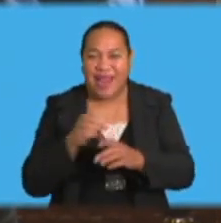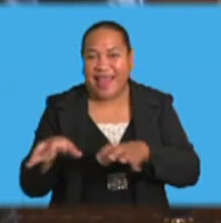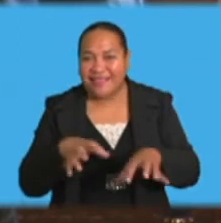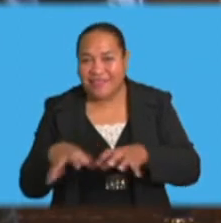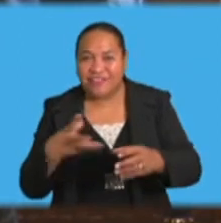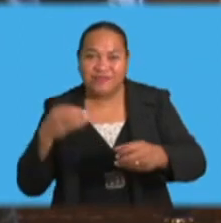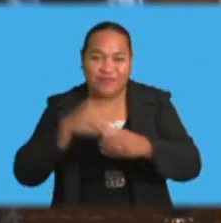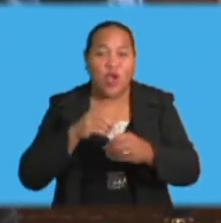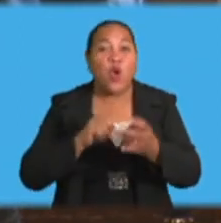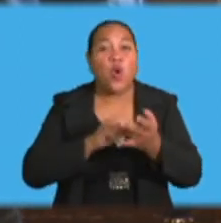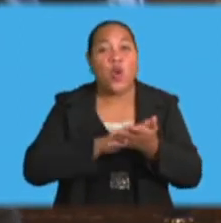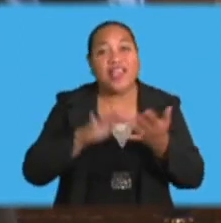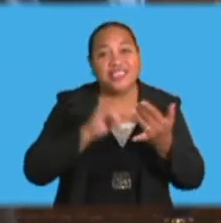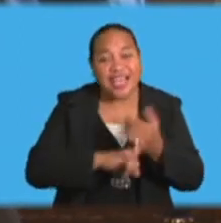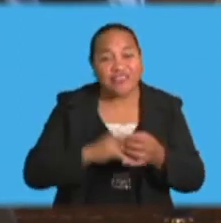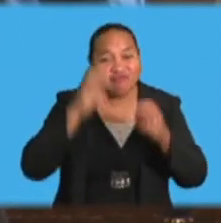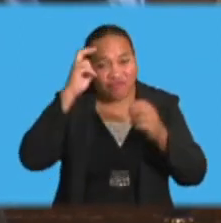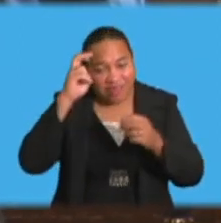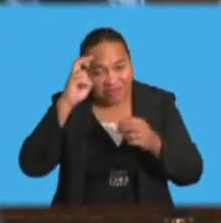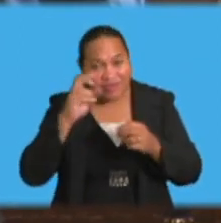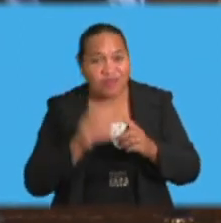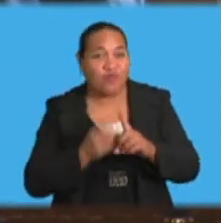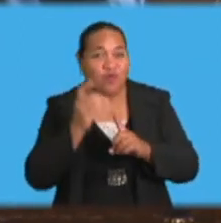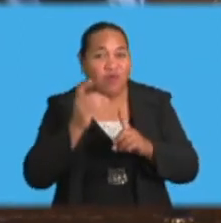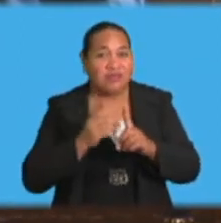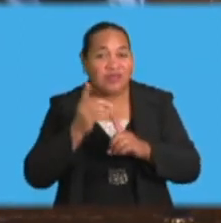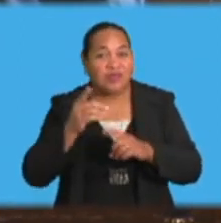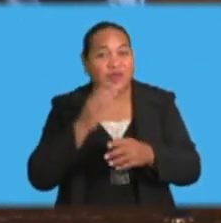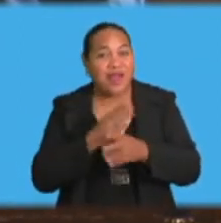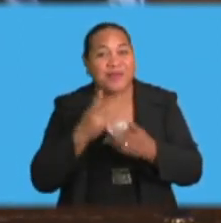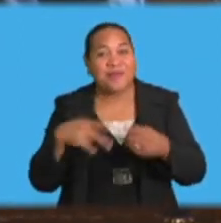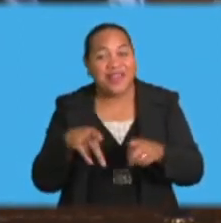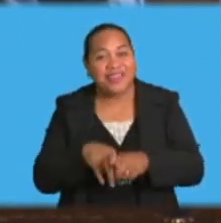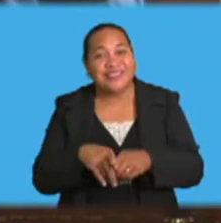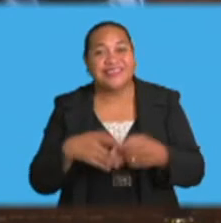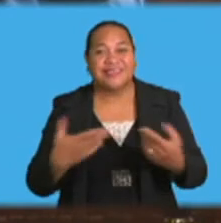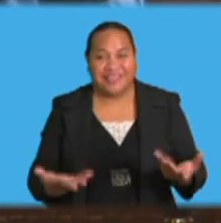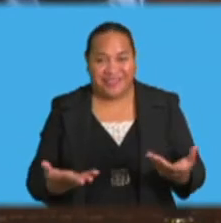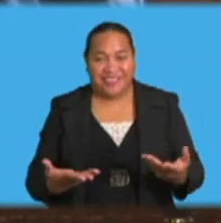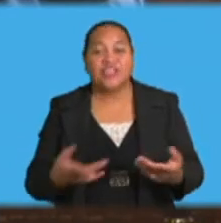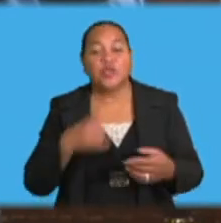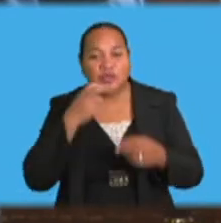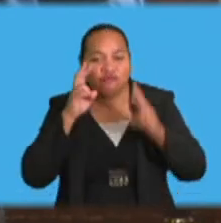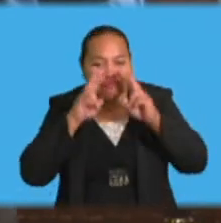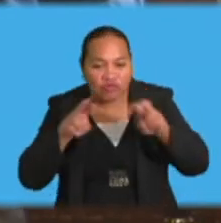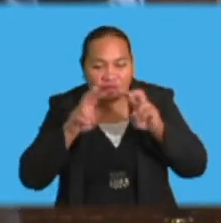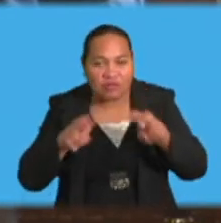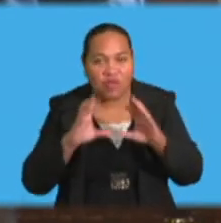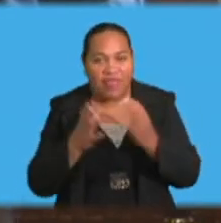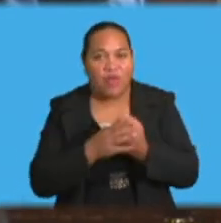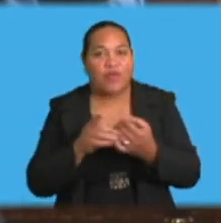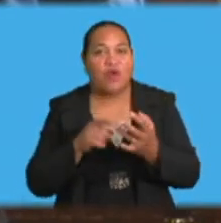OHS policy activities, OHS training, promotion and workplace audits, and look at this together with occupational